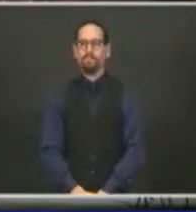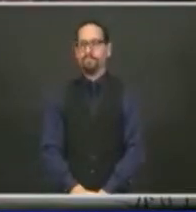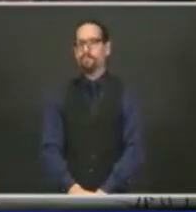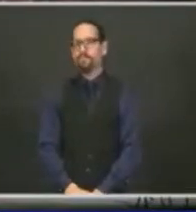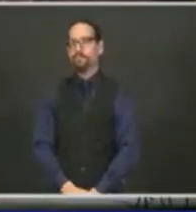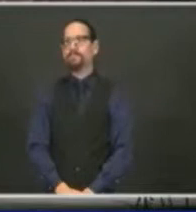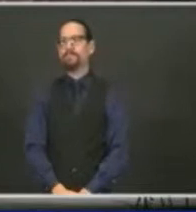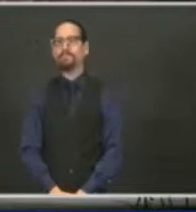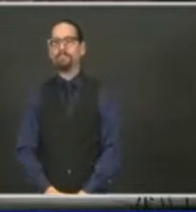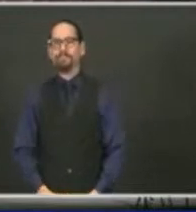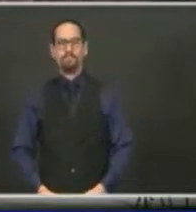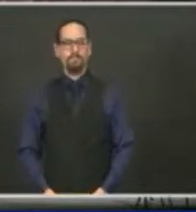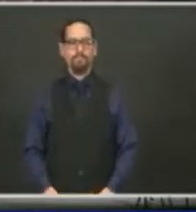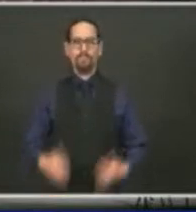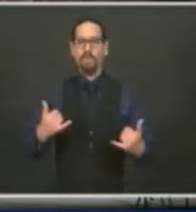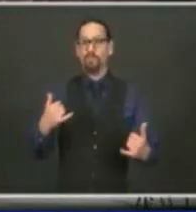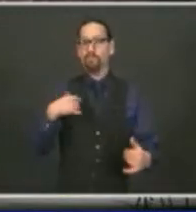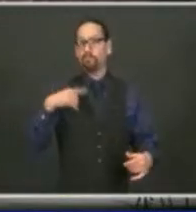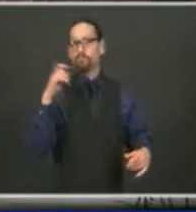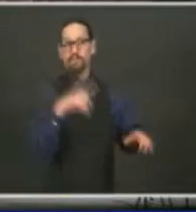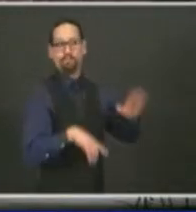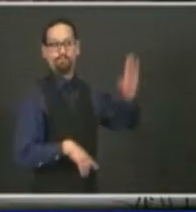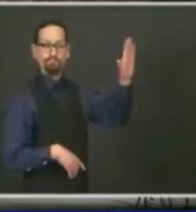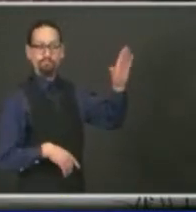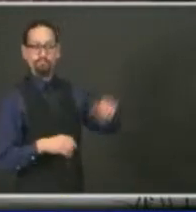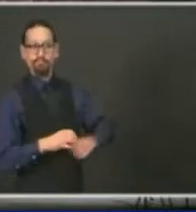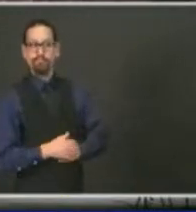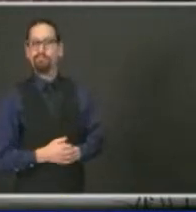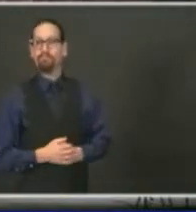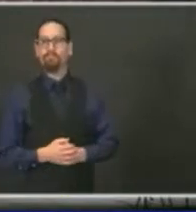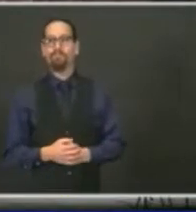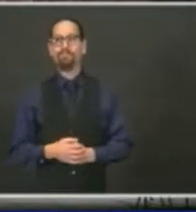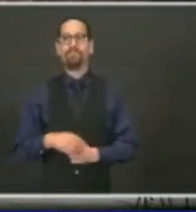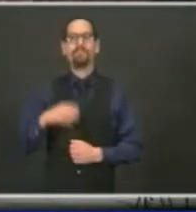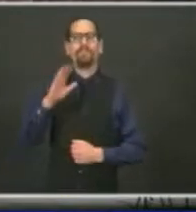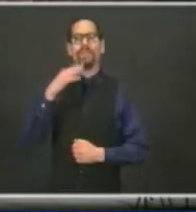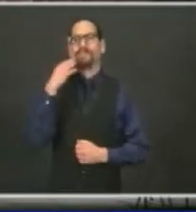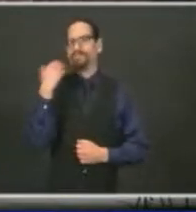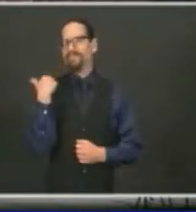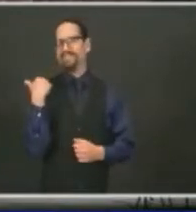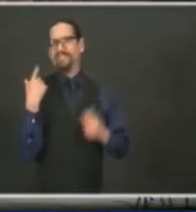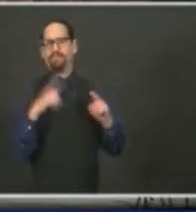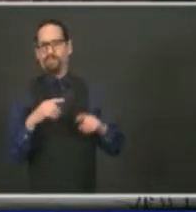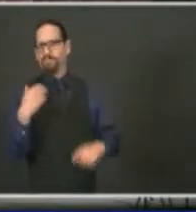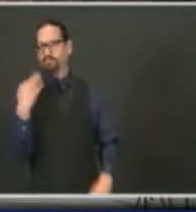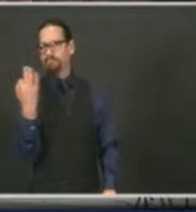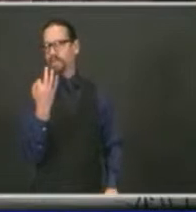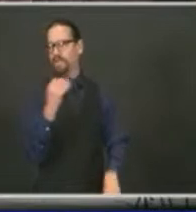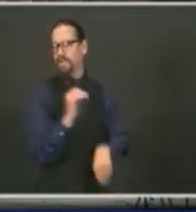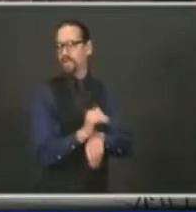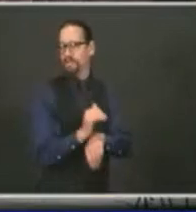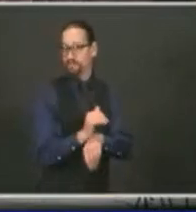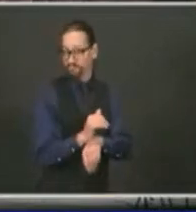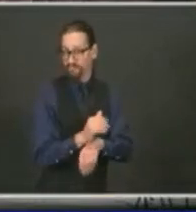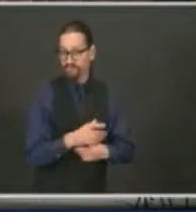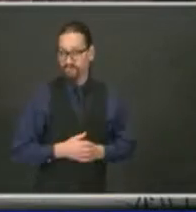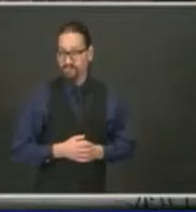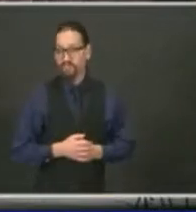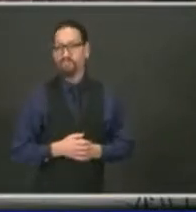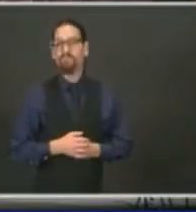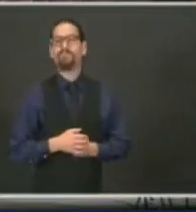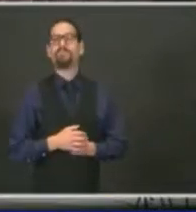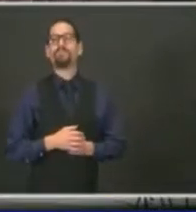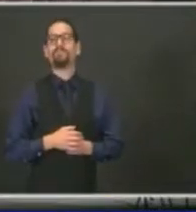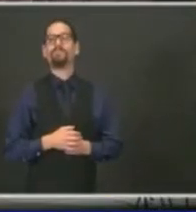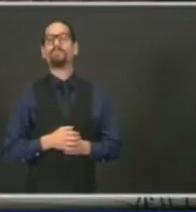Question. With regard to the incident this past Friday evening, since the onset of COVID,